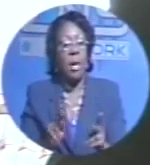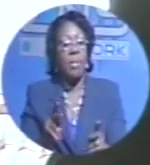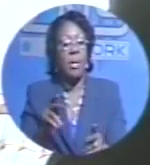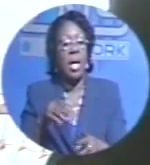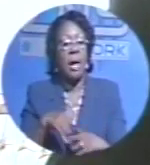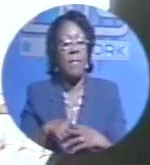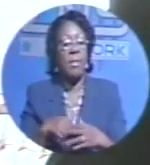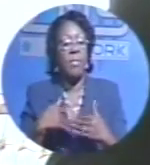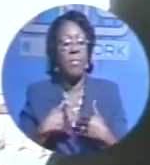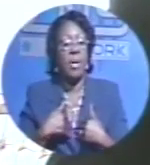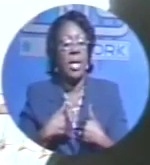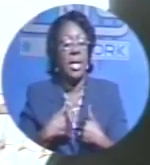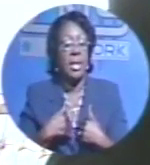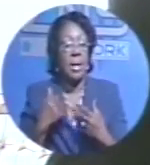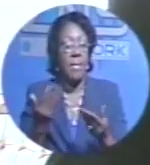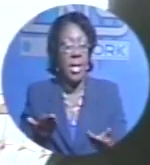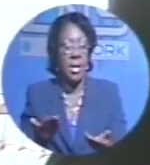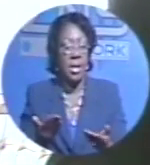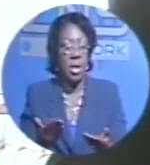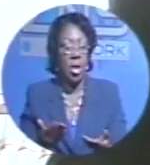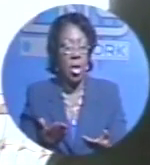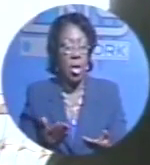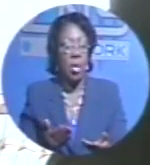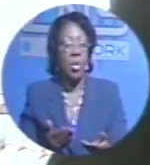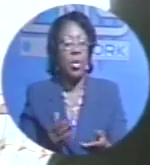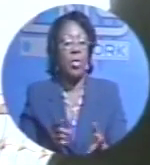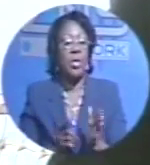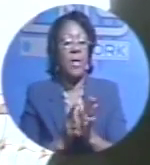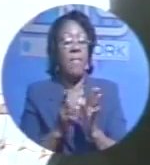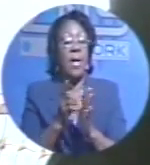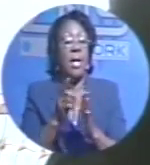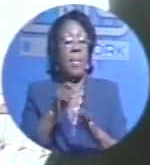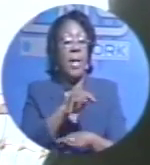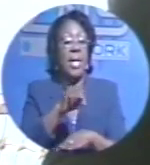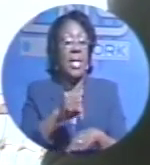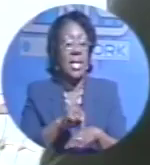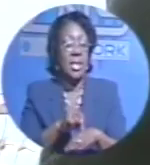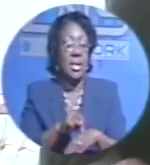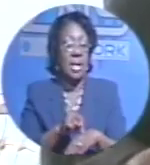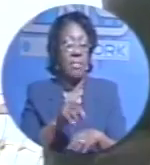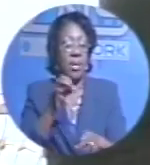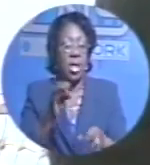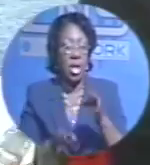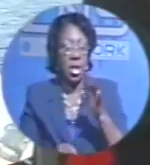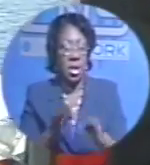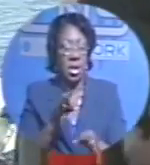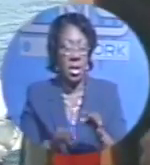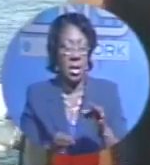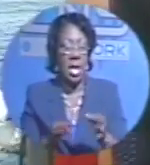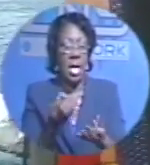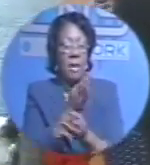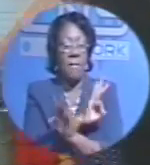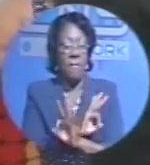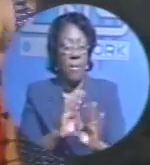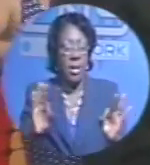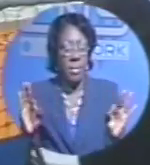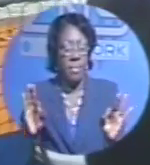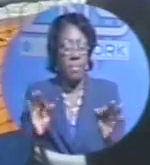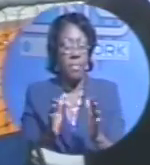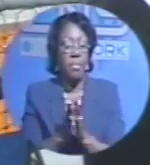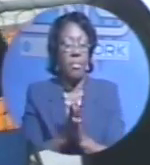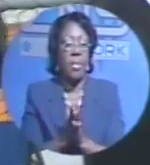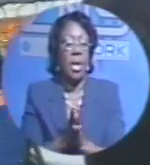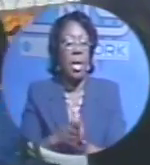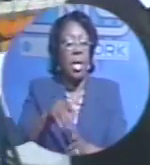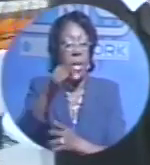to forge a nation that's more just, more equal, and more free. Governor